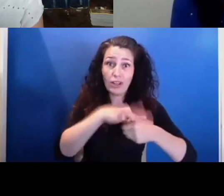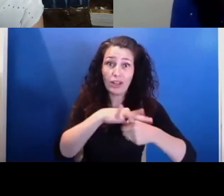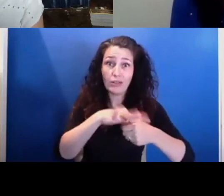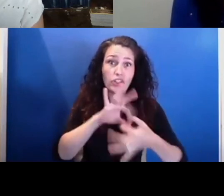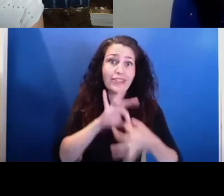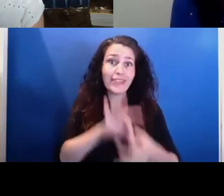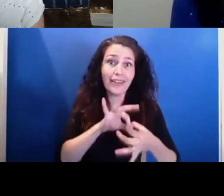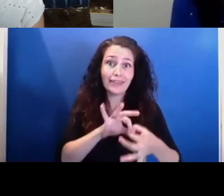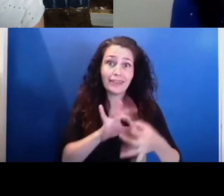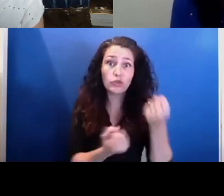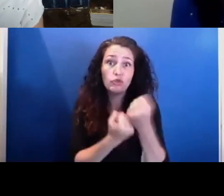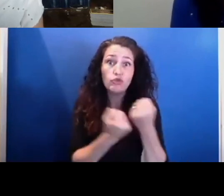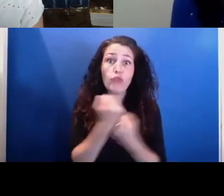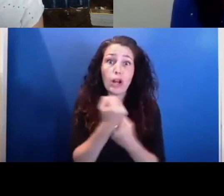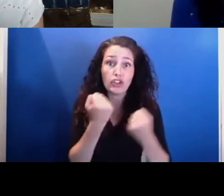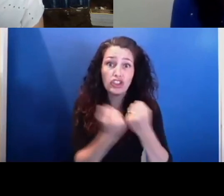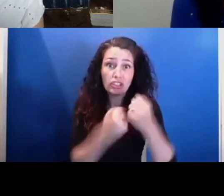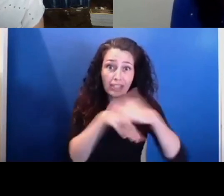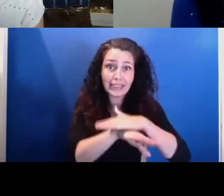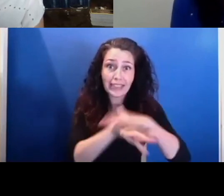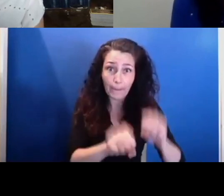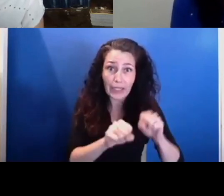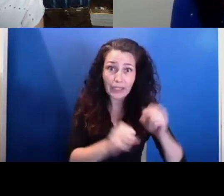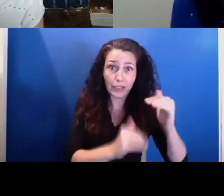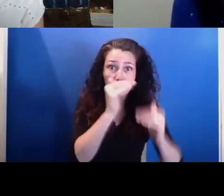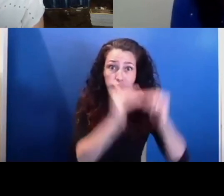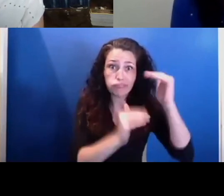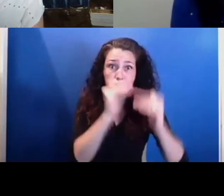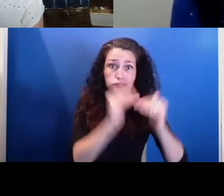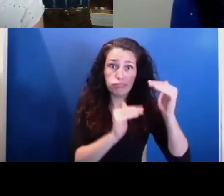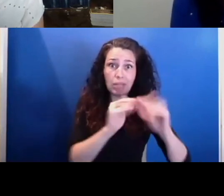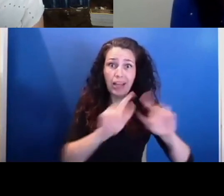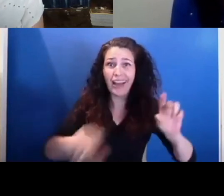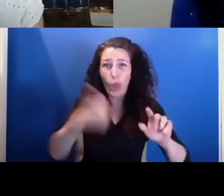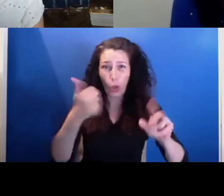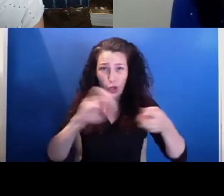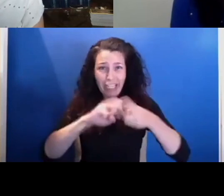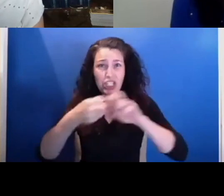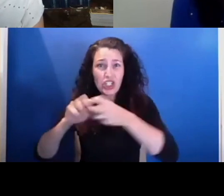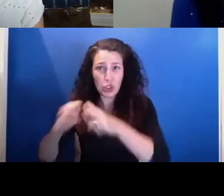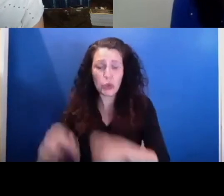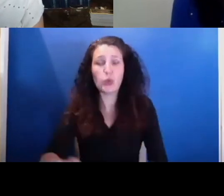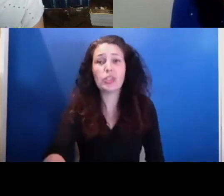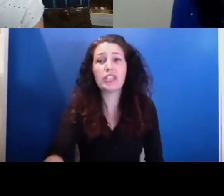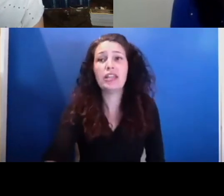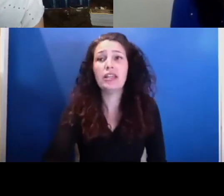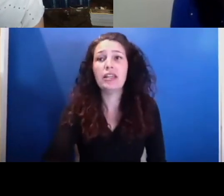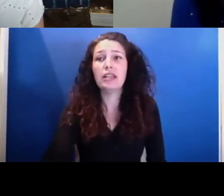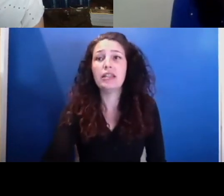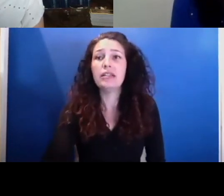structural accessibility and other related issues, and also seeing